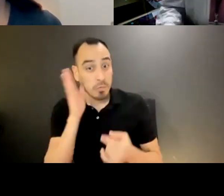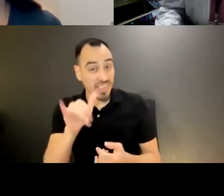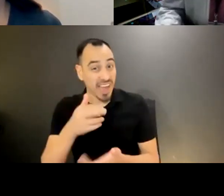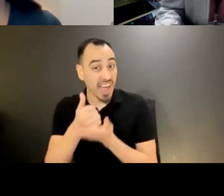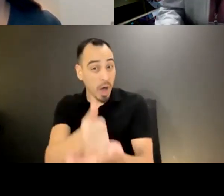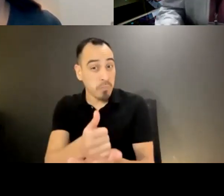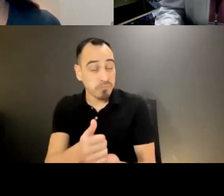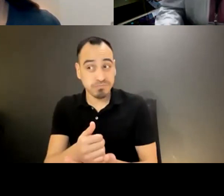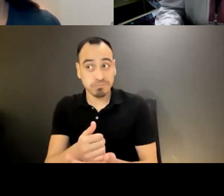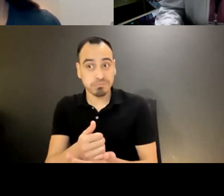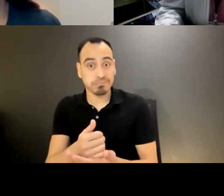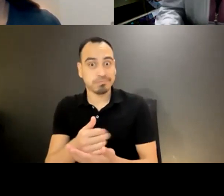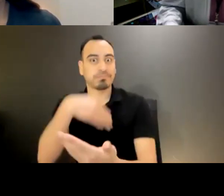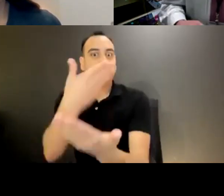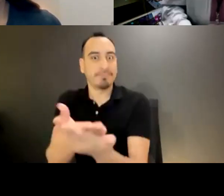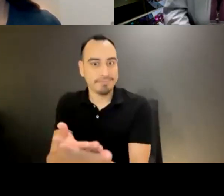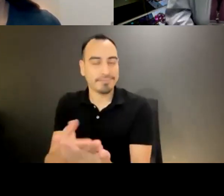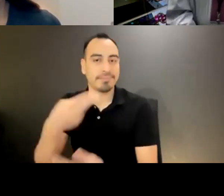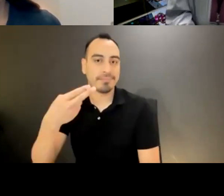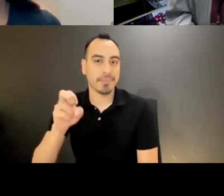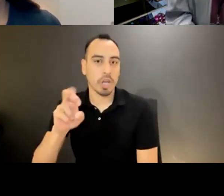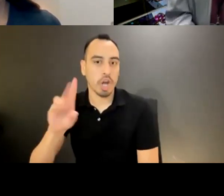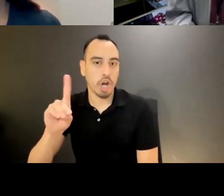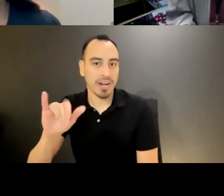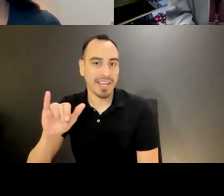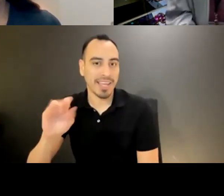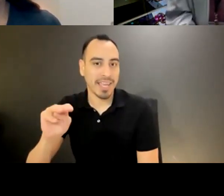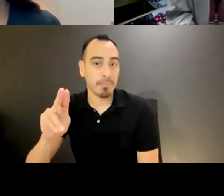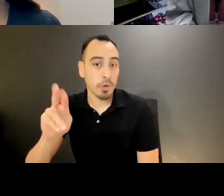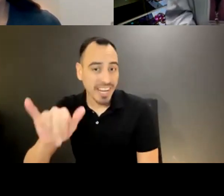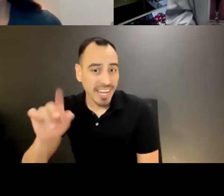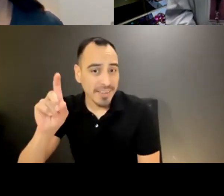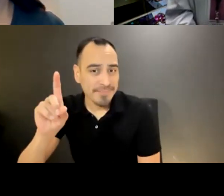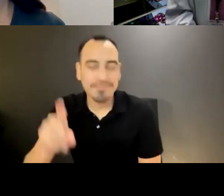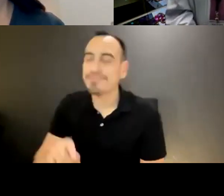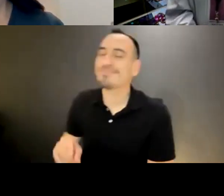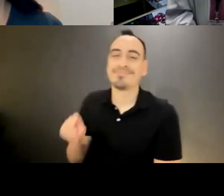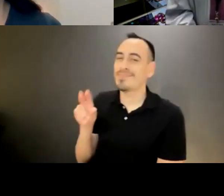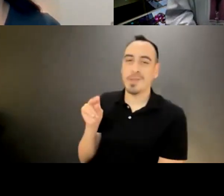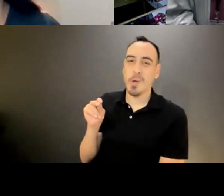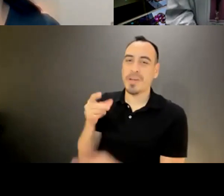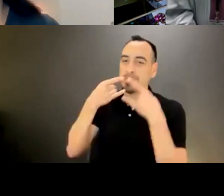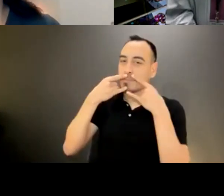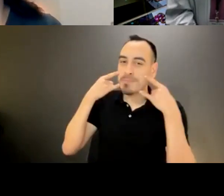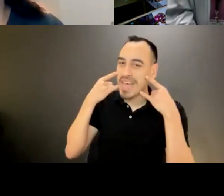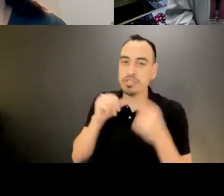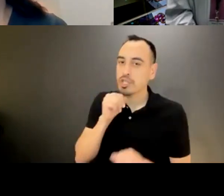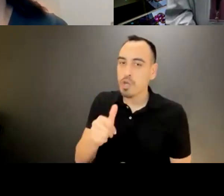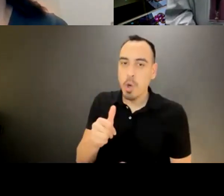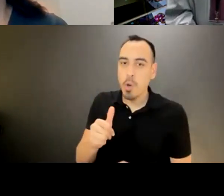Go ahead. Yeah, so no. So the masks don't help you reach herd immunity, but